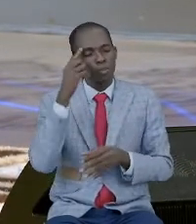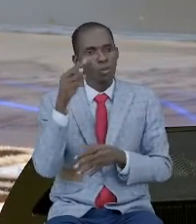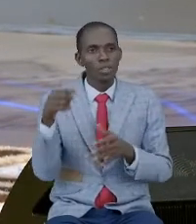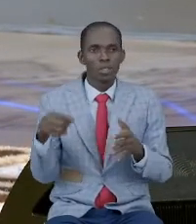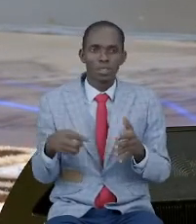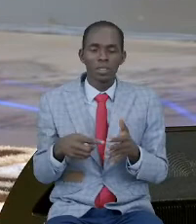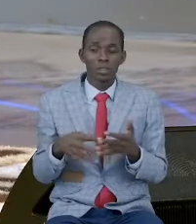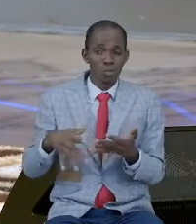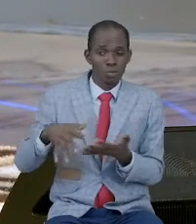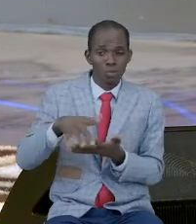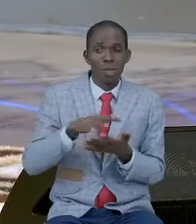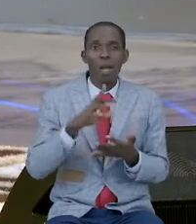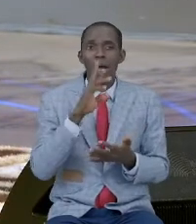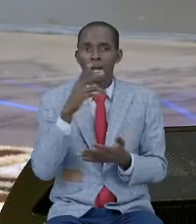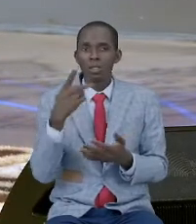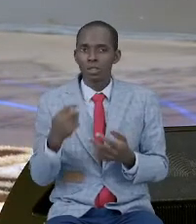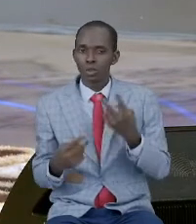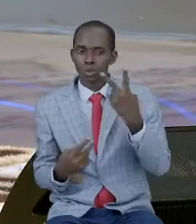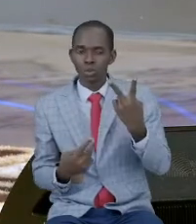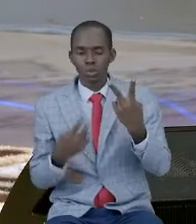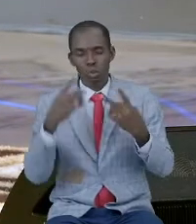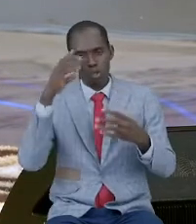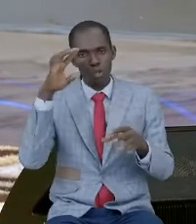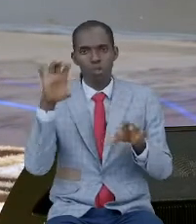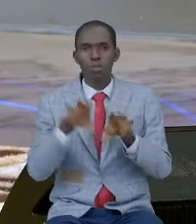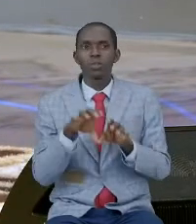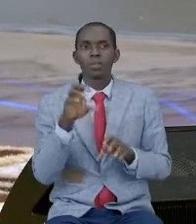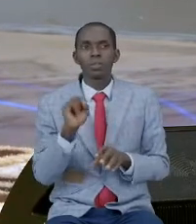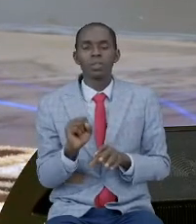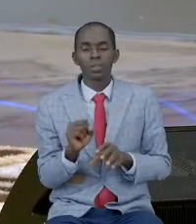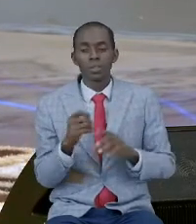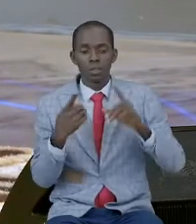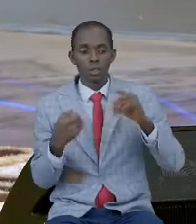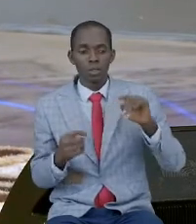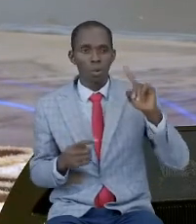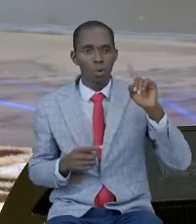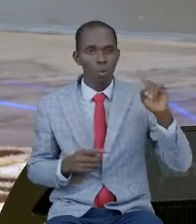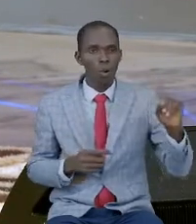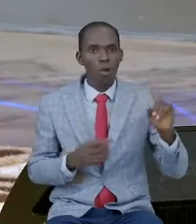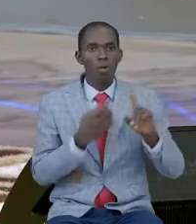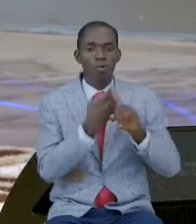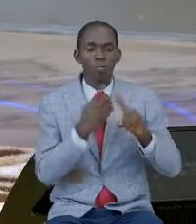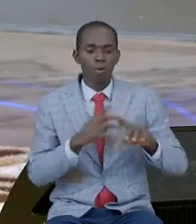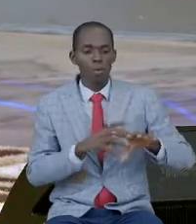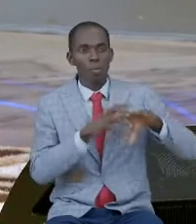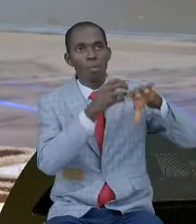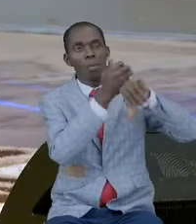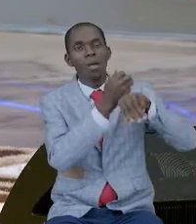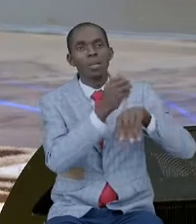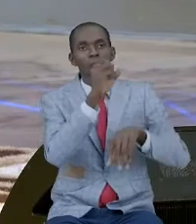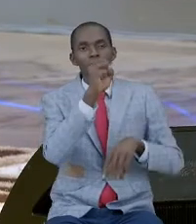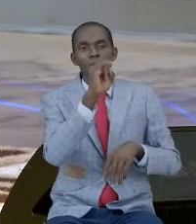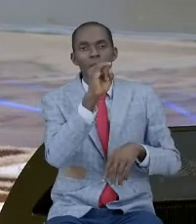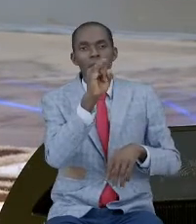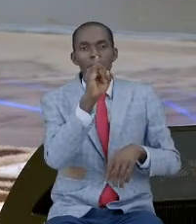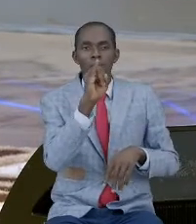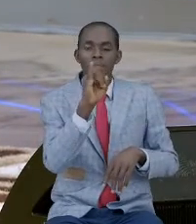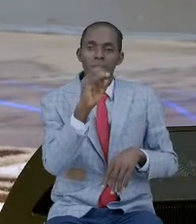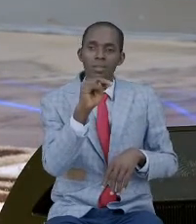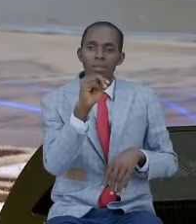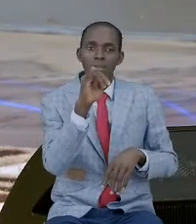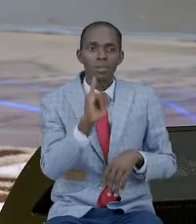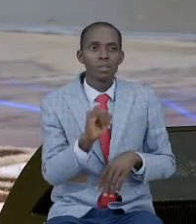are the two covenants, the one from Mount Sinai, which gendereth